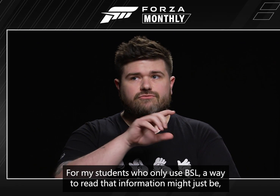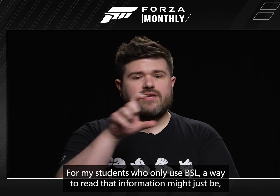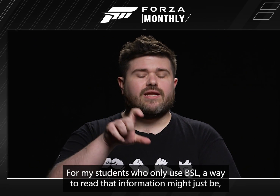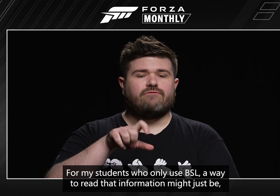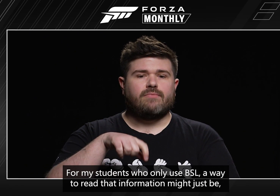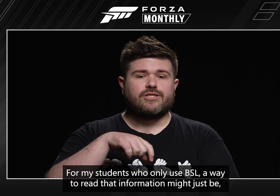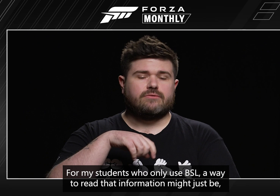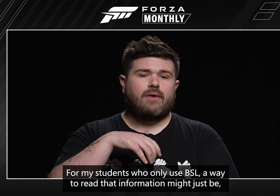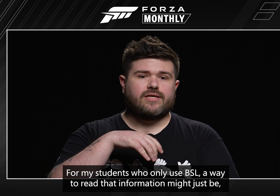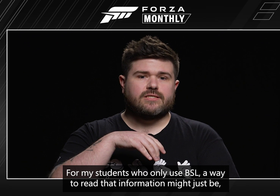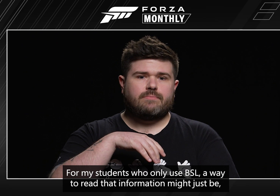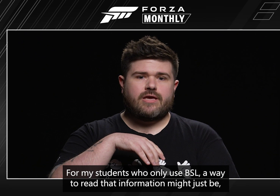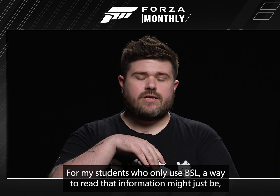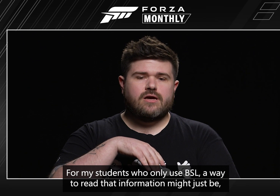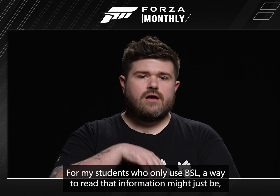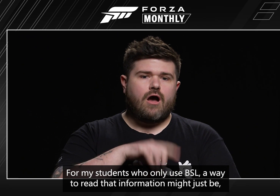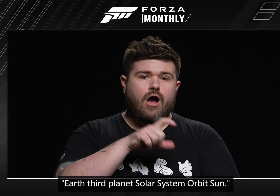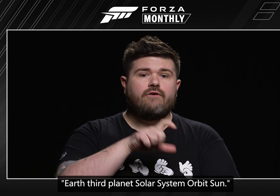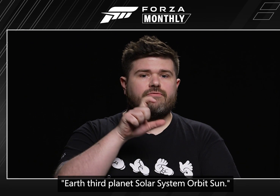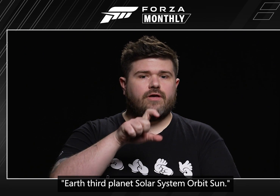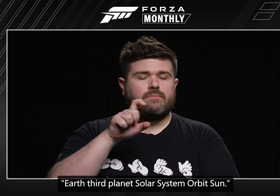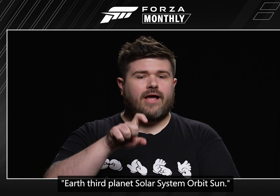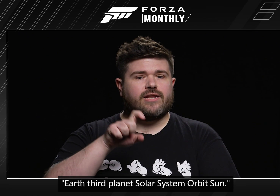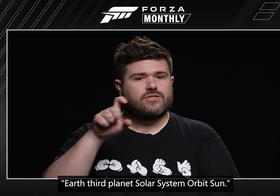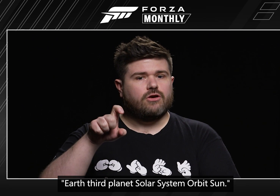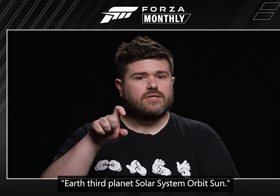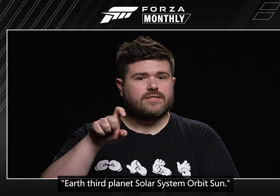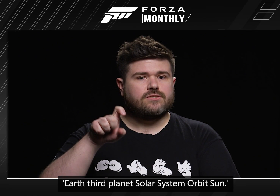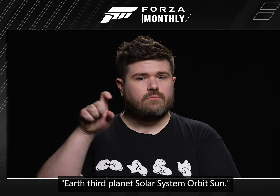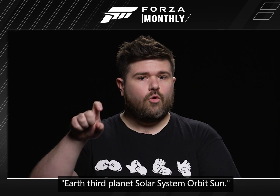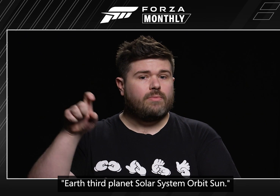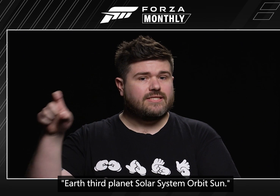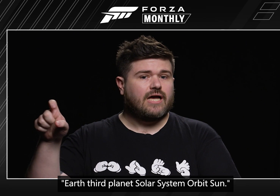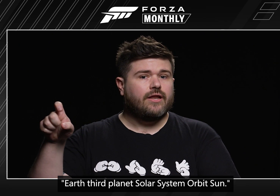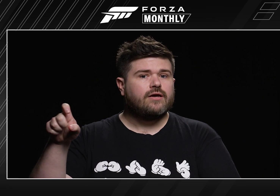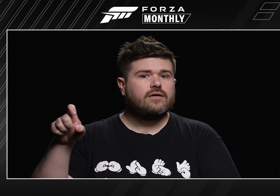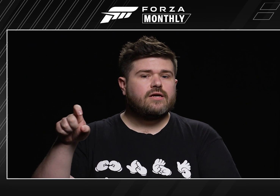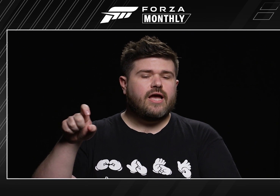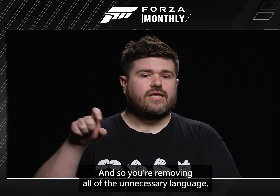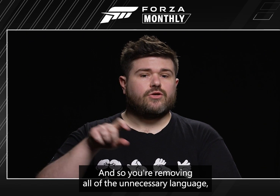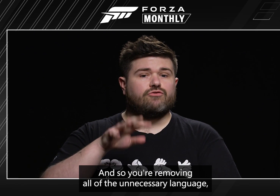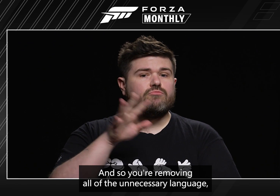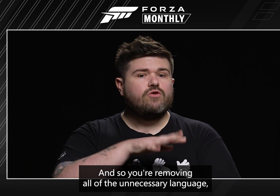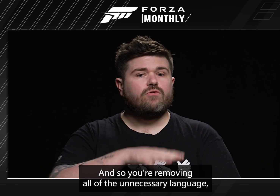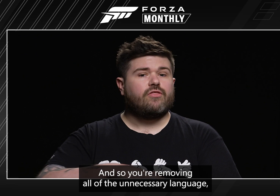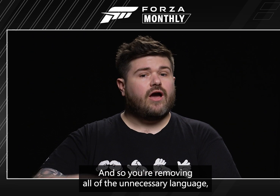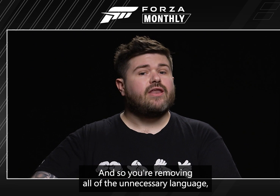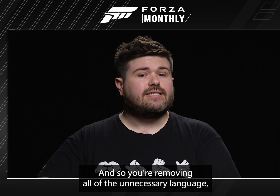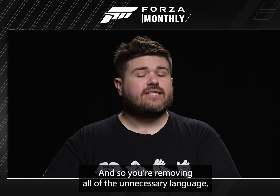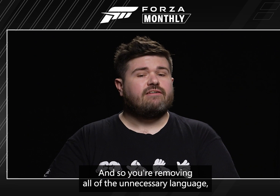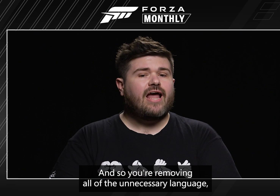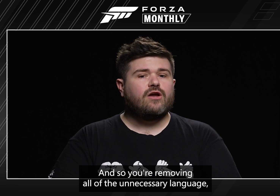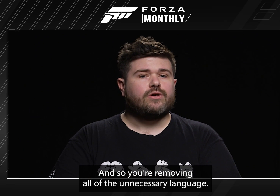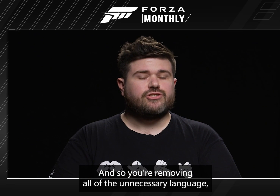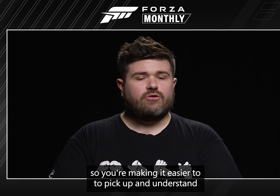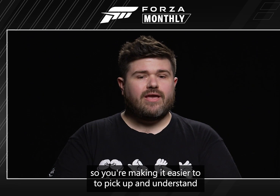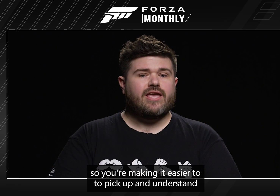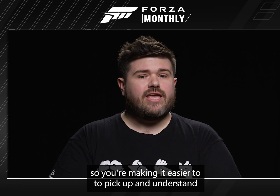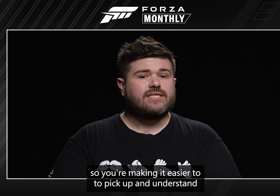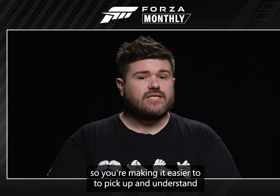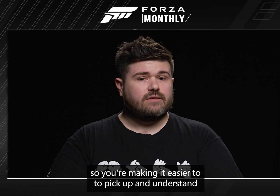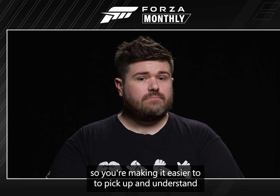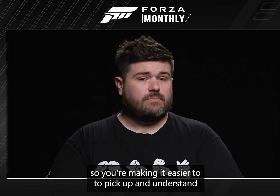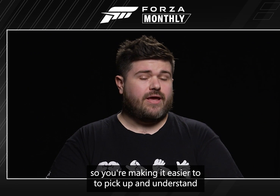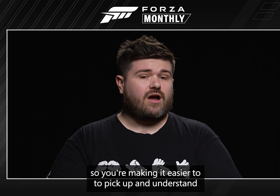a way to read that information might just be Earth, third planet, solar system, orbit, sun. And so you're removing all of the unnecessary language, so you're